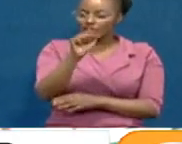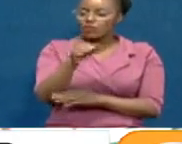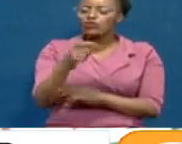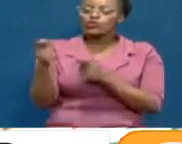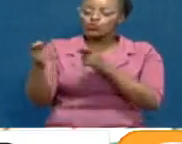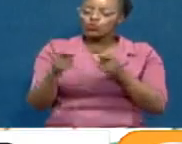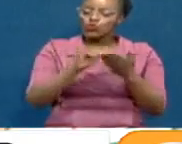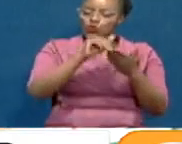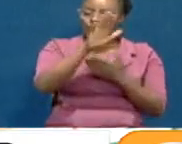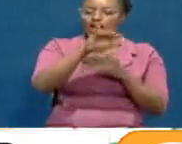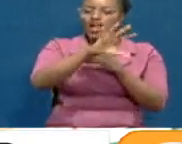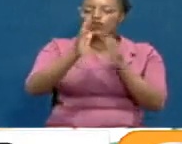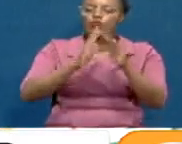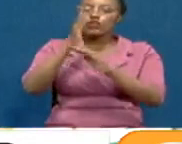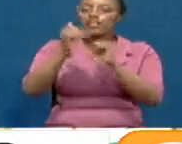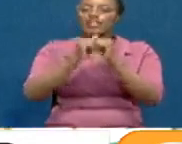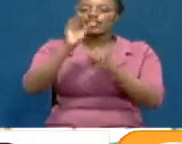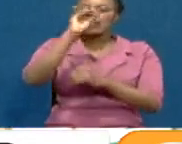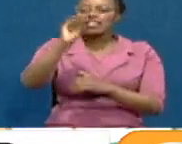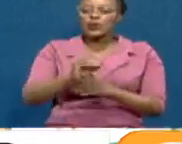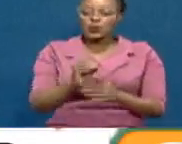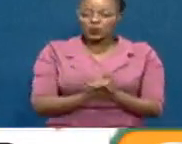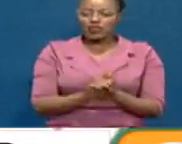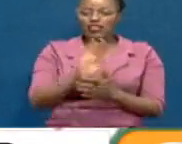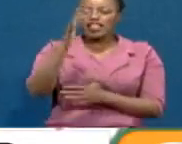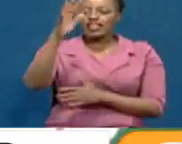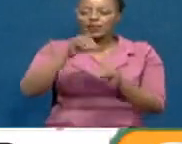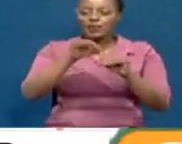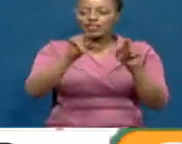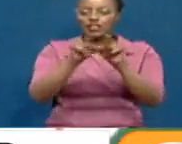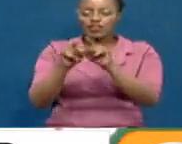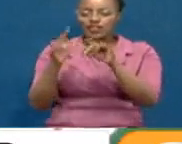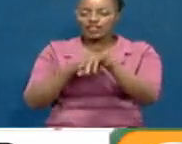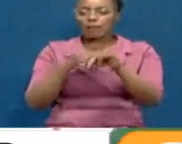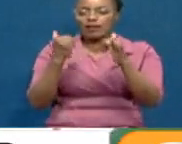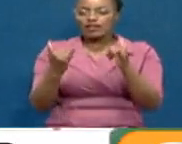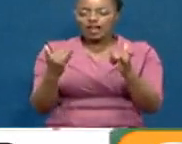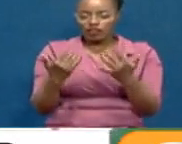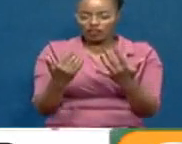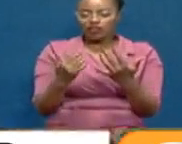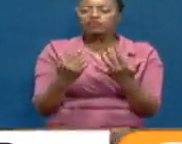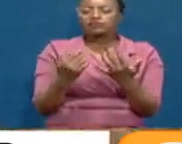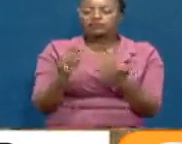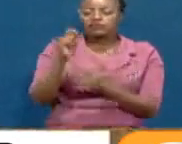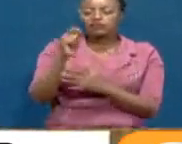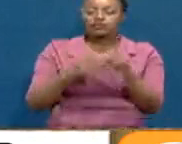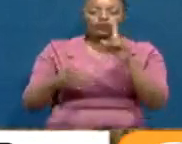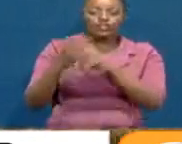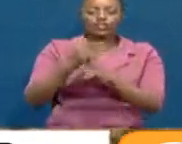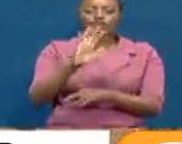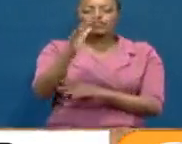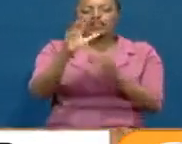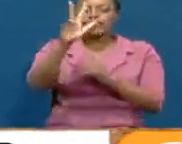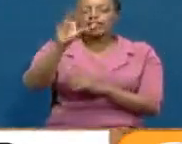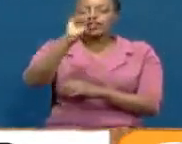other counties to above 10% tree cover. At the moment, the Kenya Forest Service is looking towards achieving a tree cover of